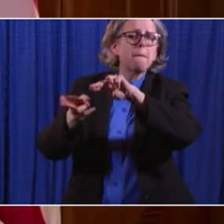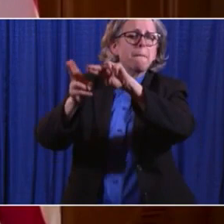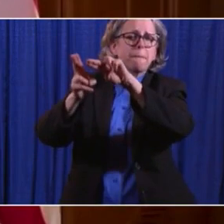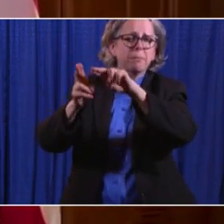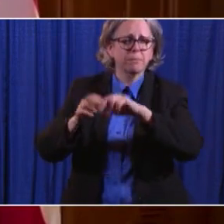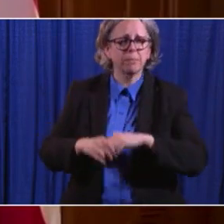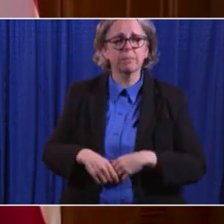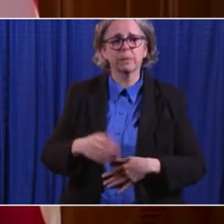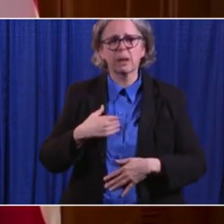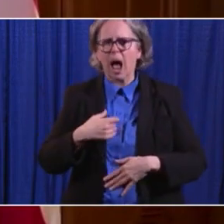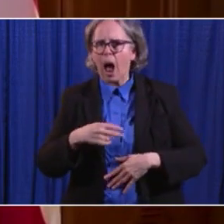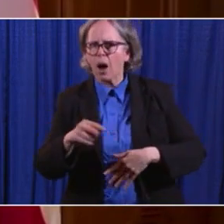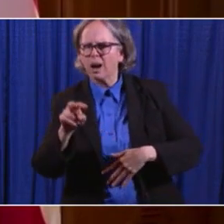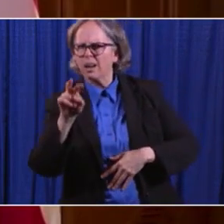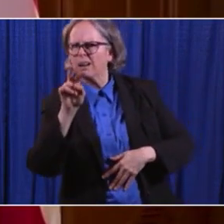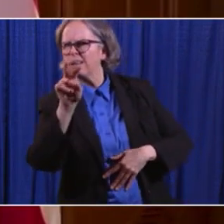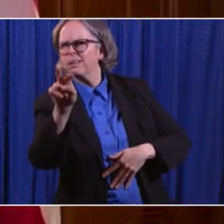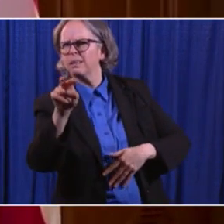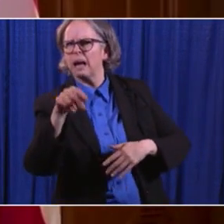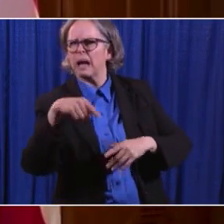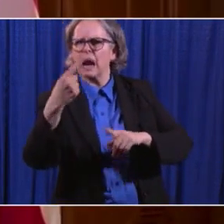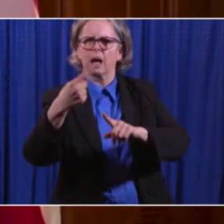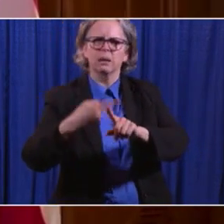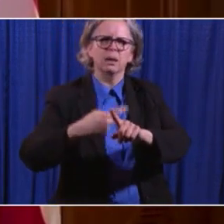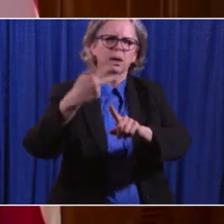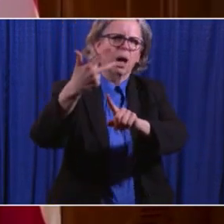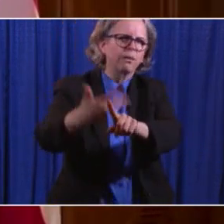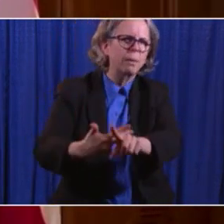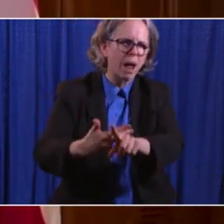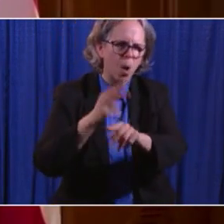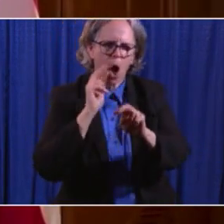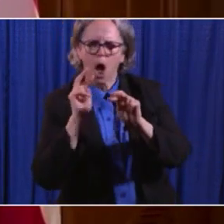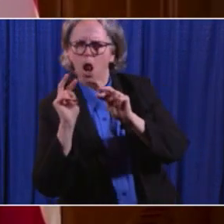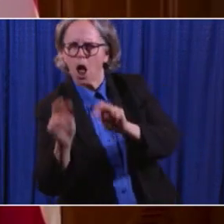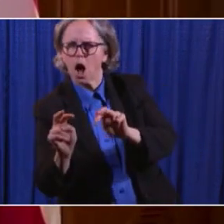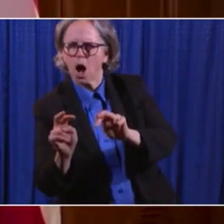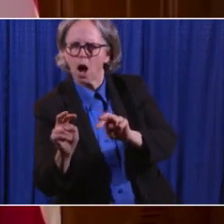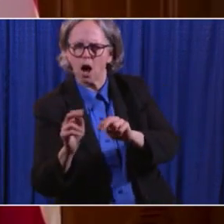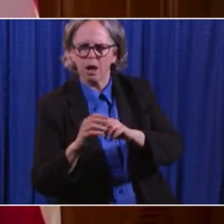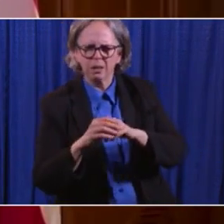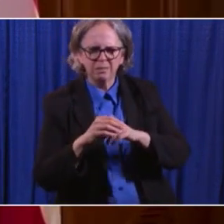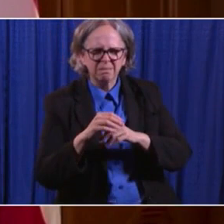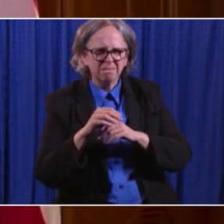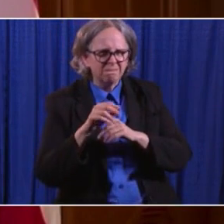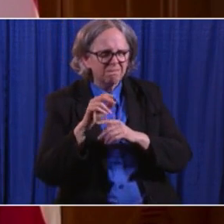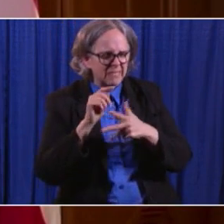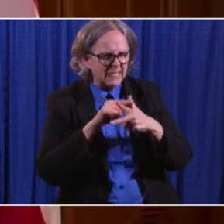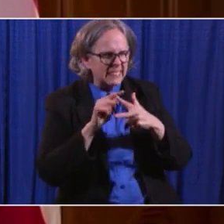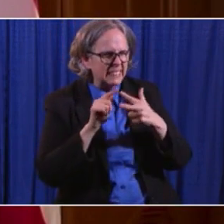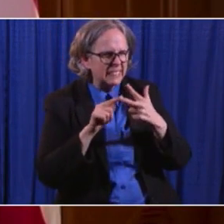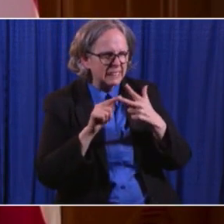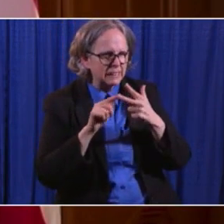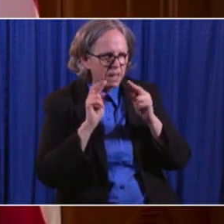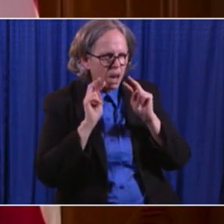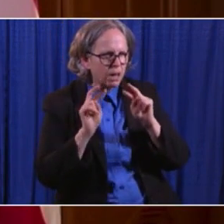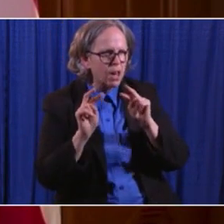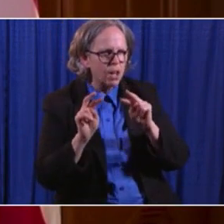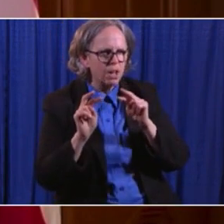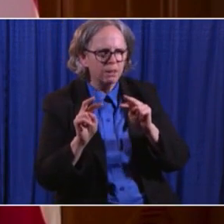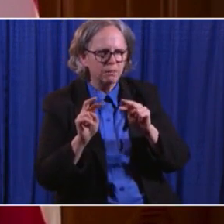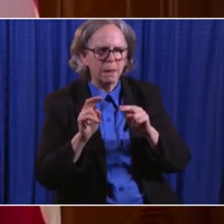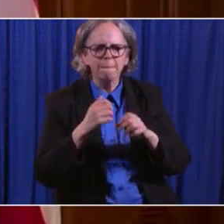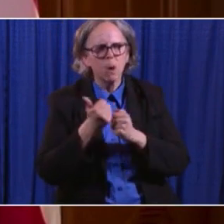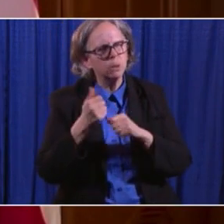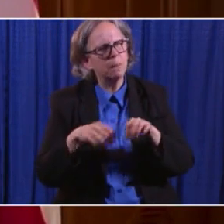through this, I think being able to focus on that is just, absolutely vitally important.